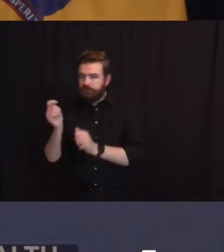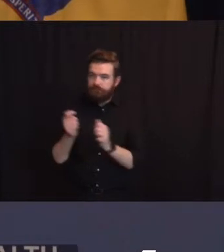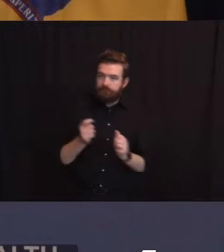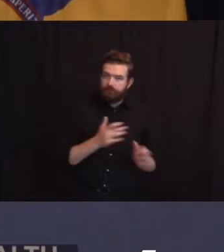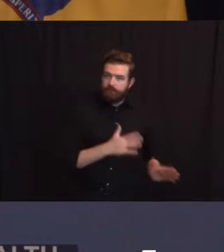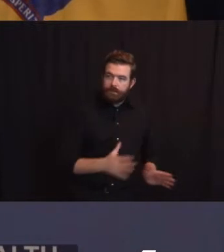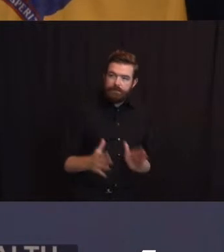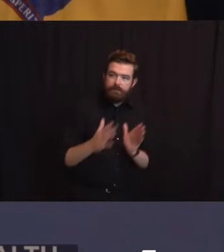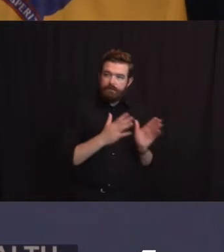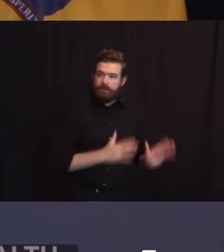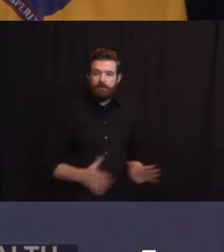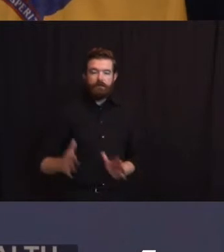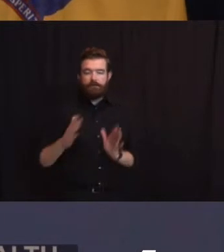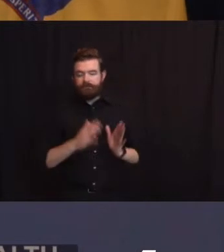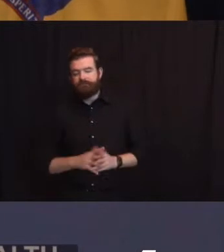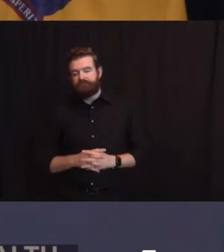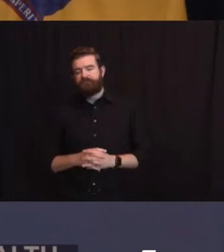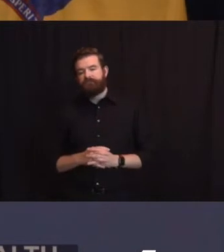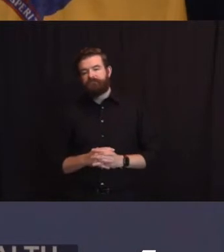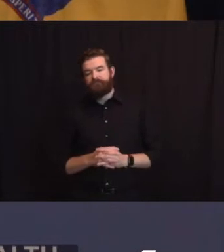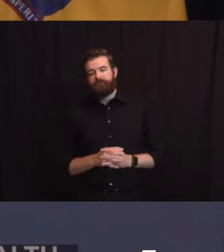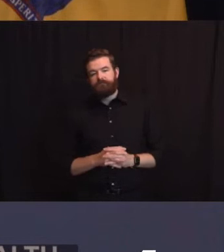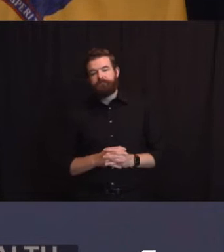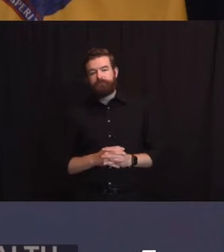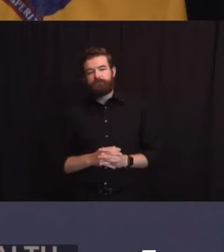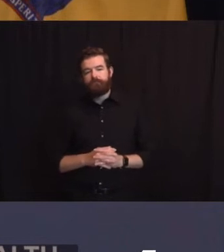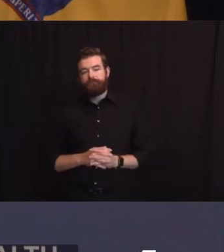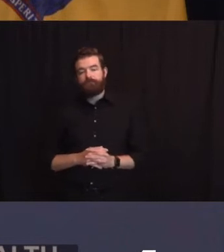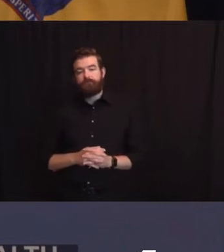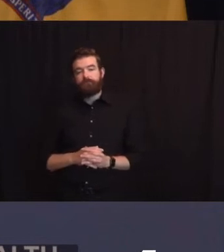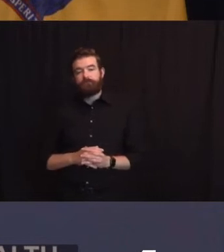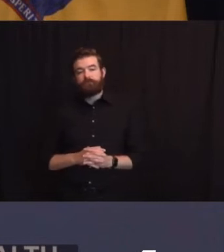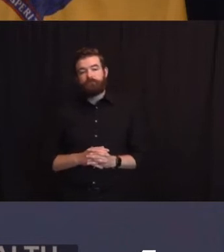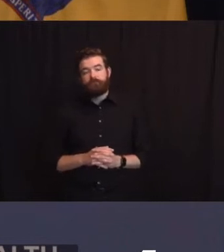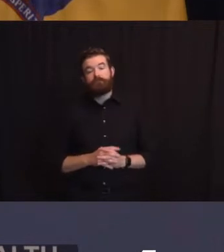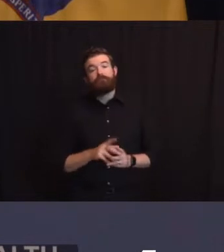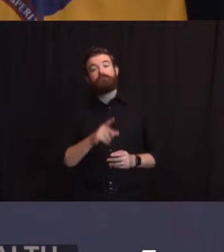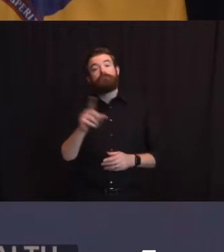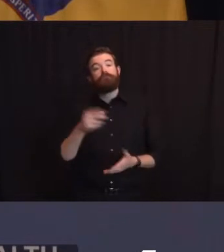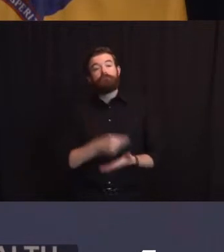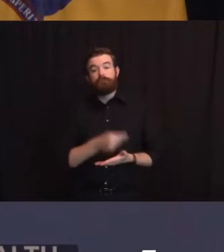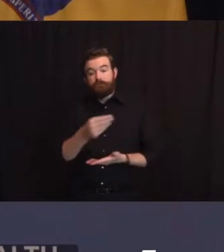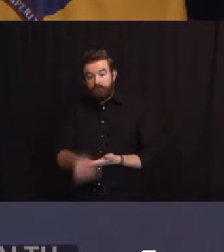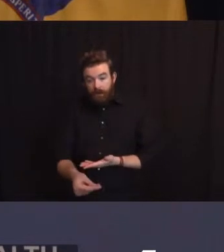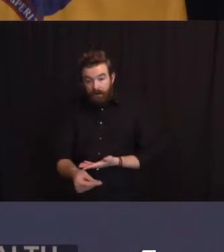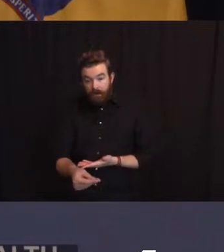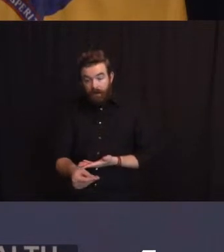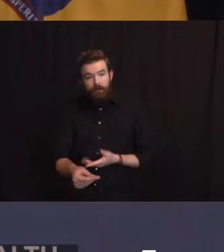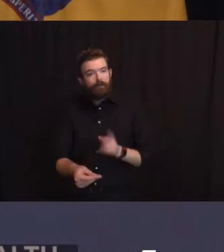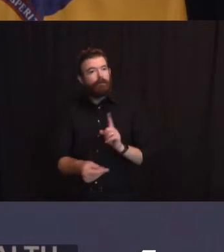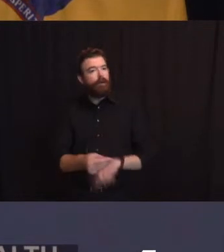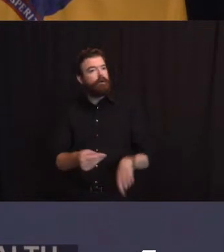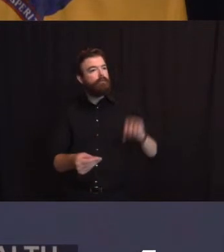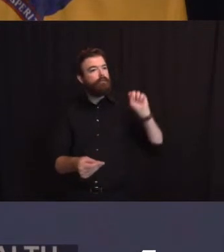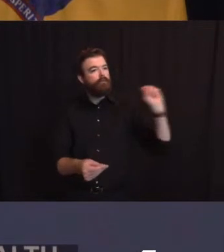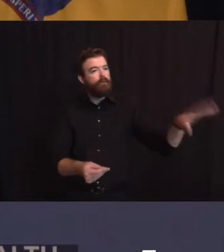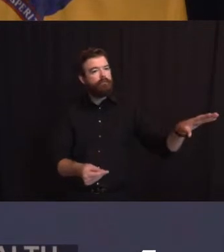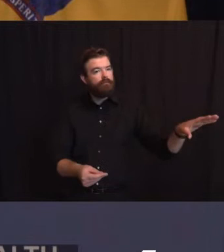Returning of household goods, I want to get that on the books. Paramel is not allowing me to do this. Paramel, explain why this is still on, because I